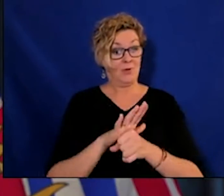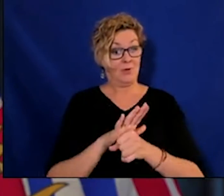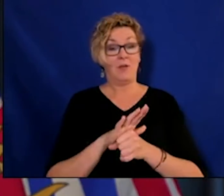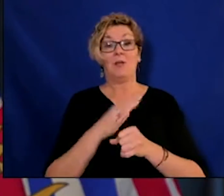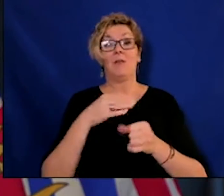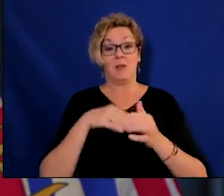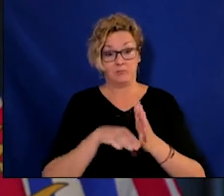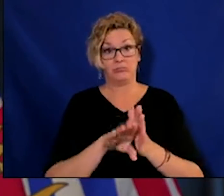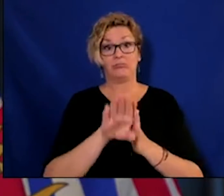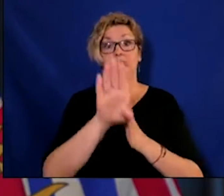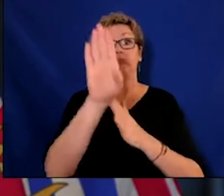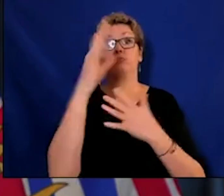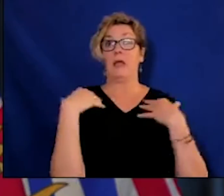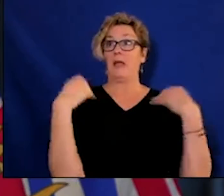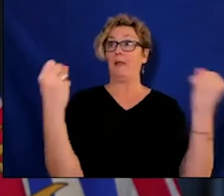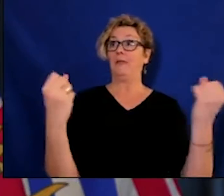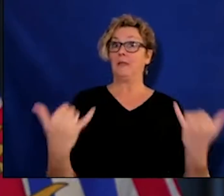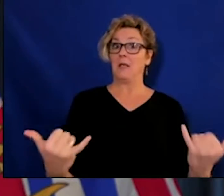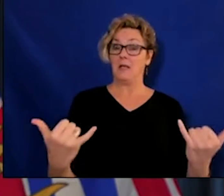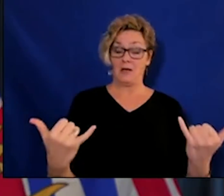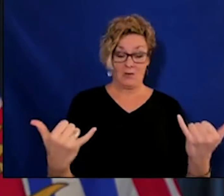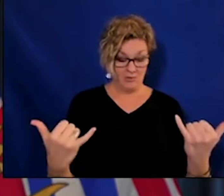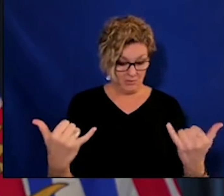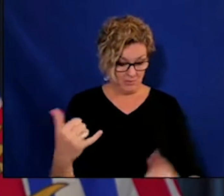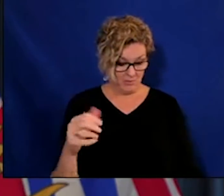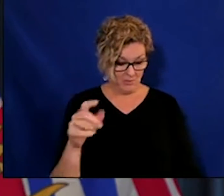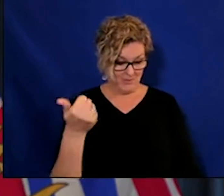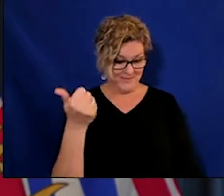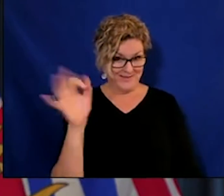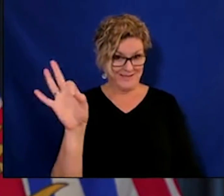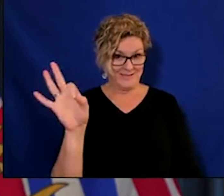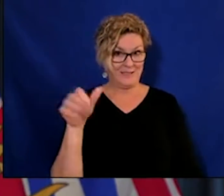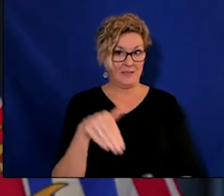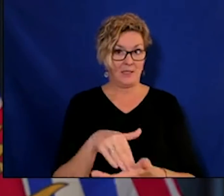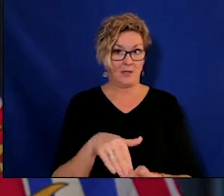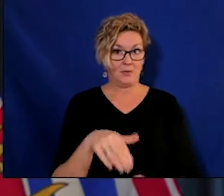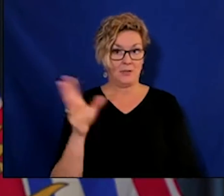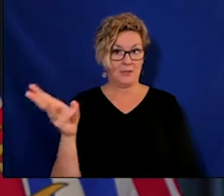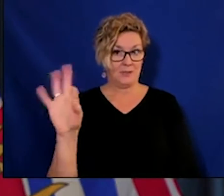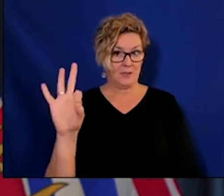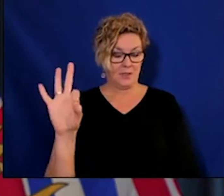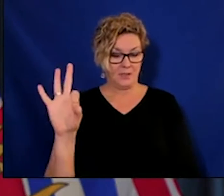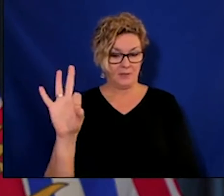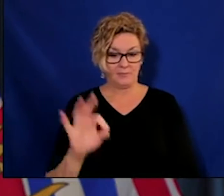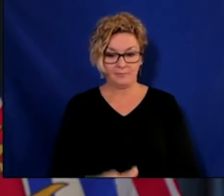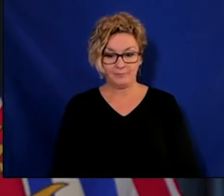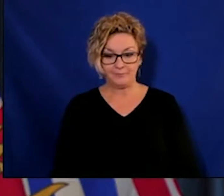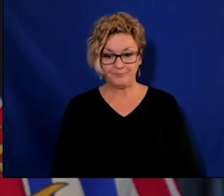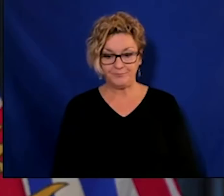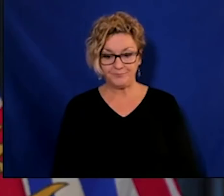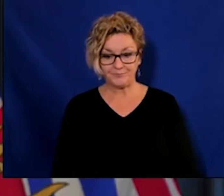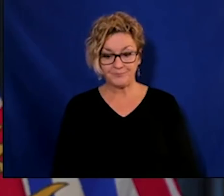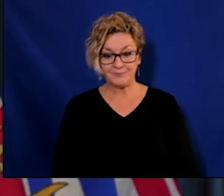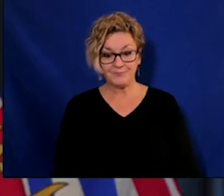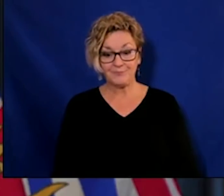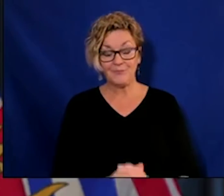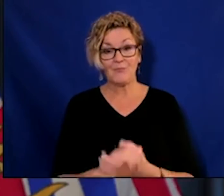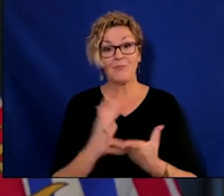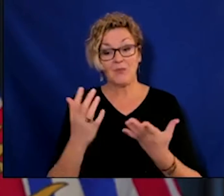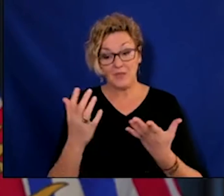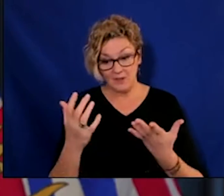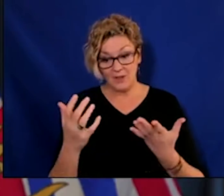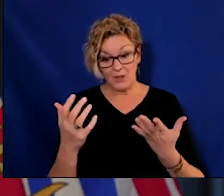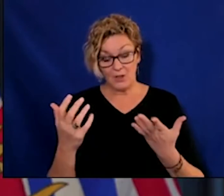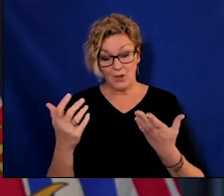hospitalizations and our transmission in long-term care has increased, and over this past weekend we've had